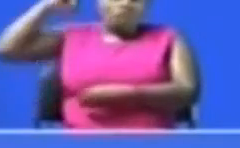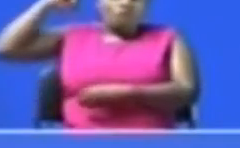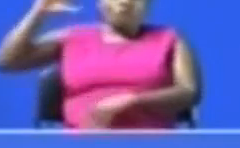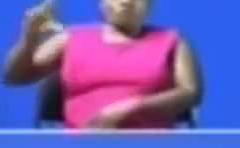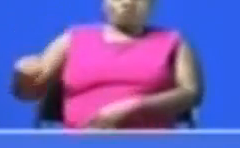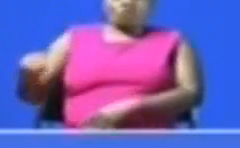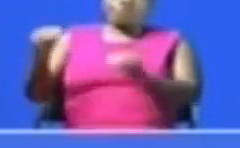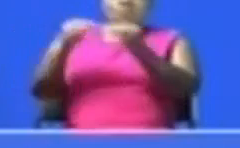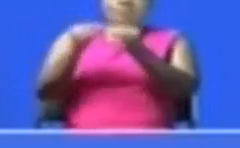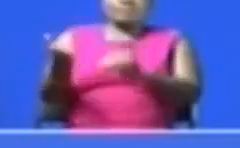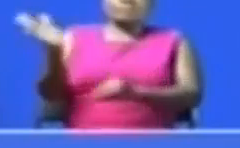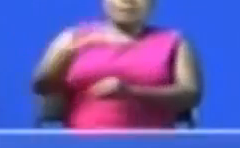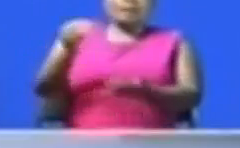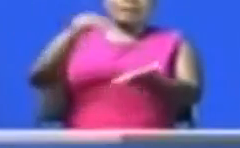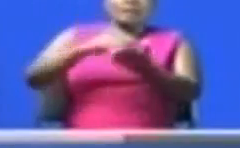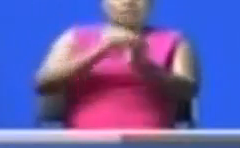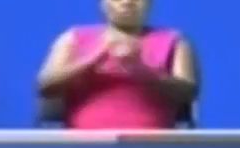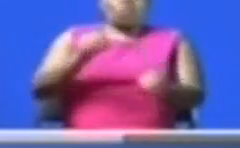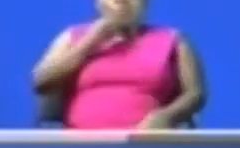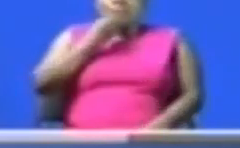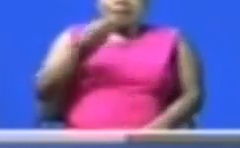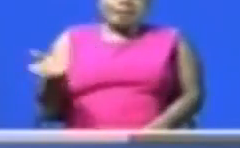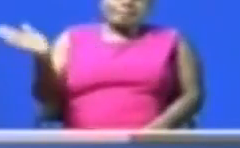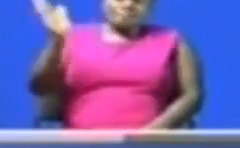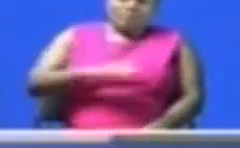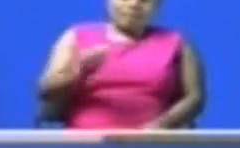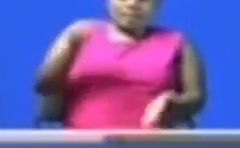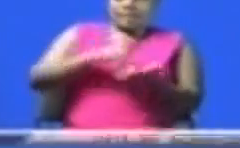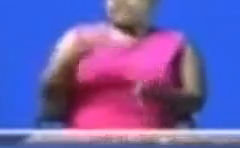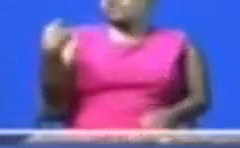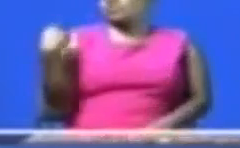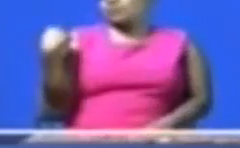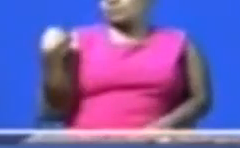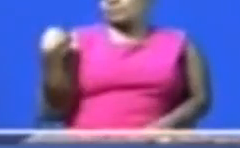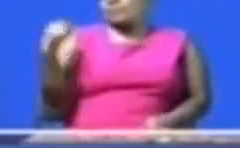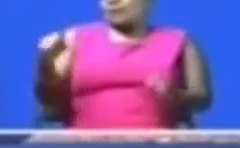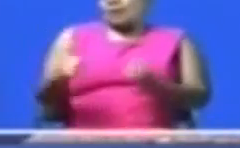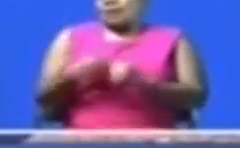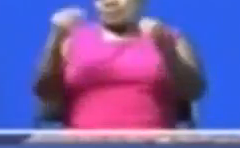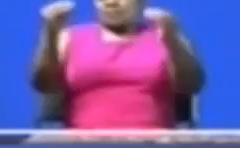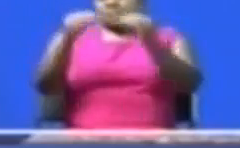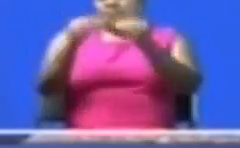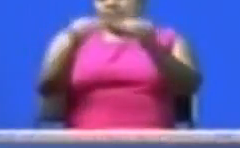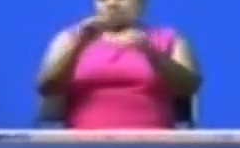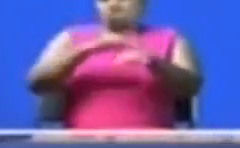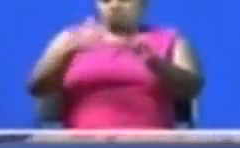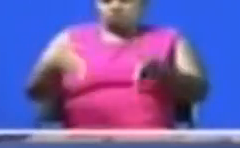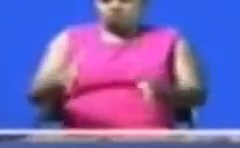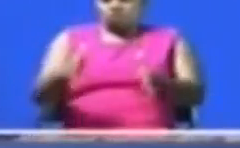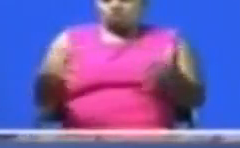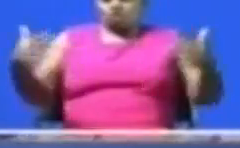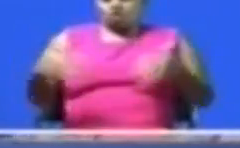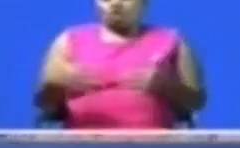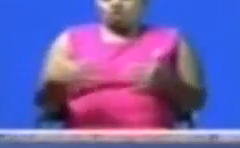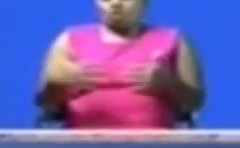hawakuonana. Ndio hiyo ilimfanya arudi tena jana. It is said that their meeting on the road was abrupt as the